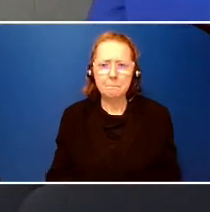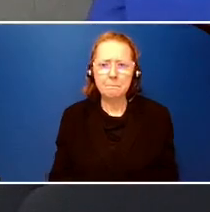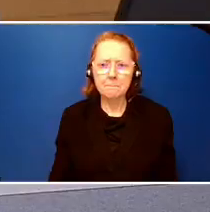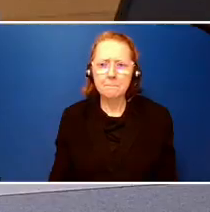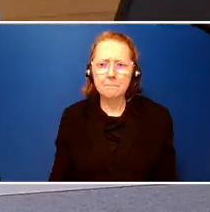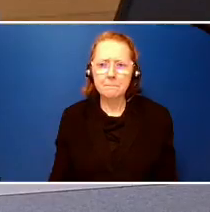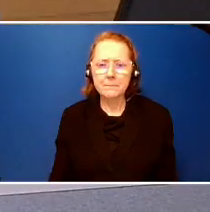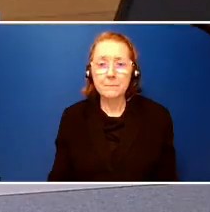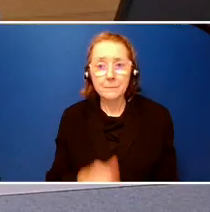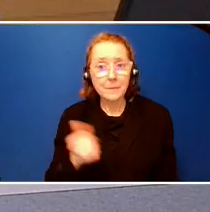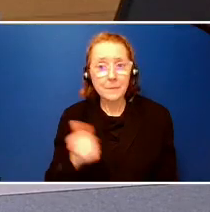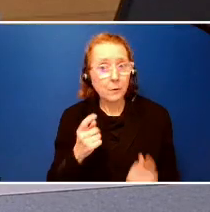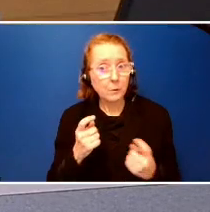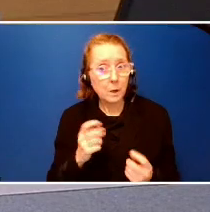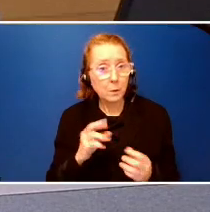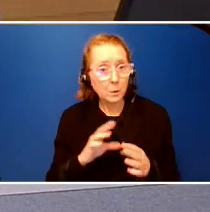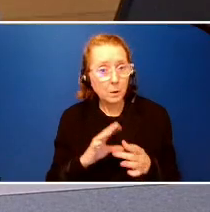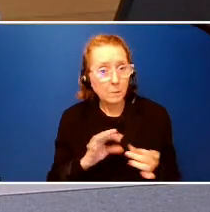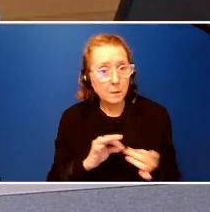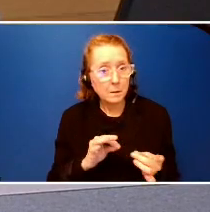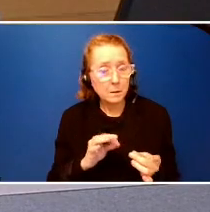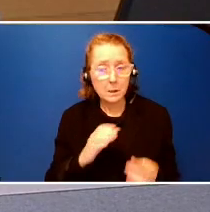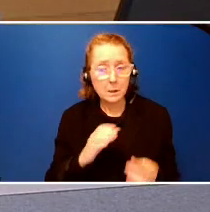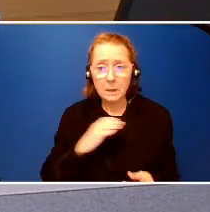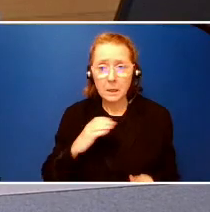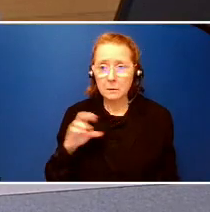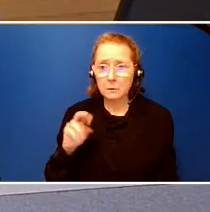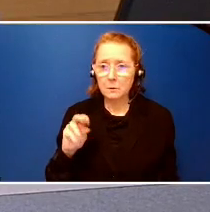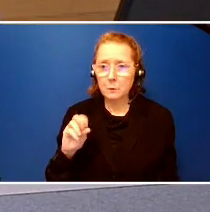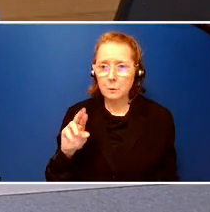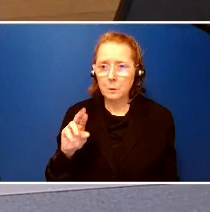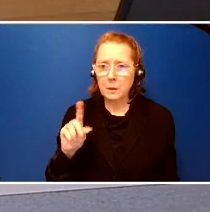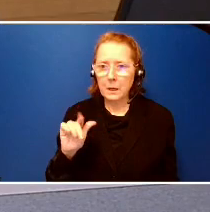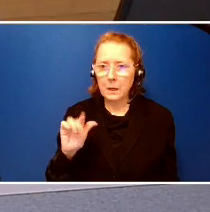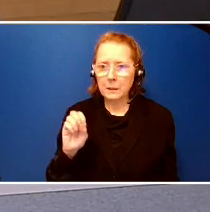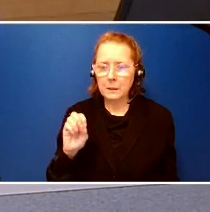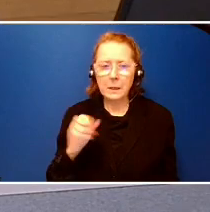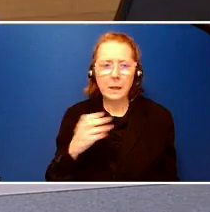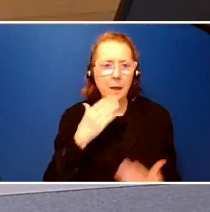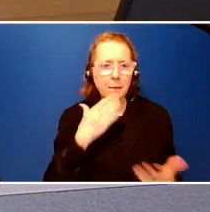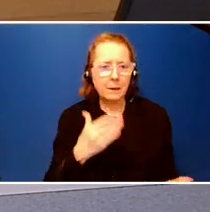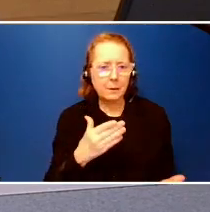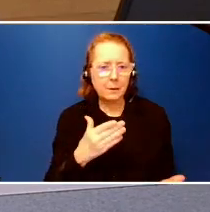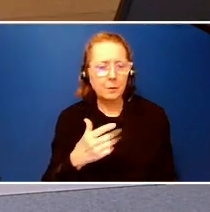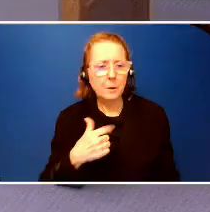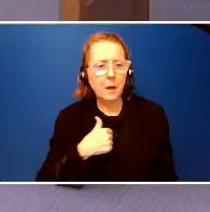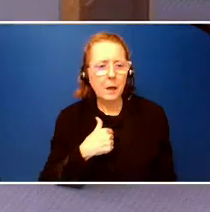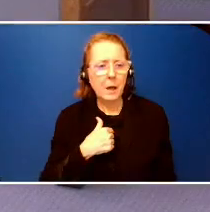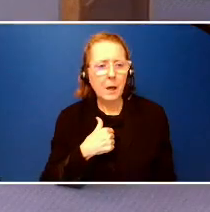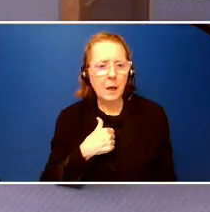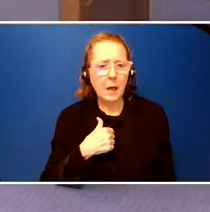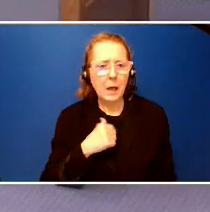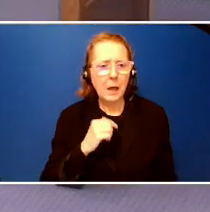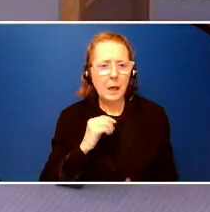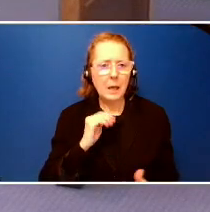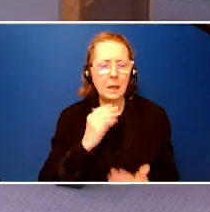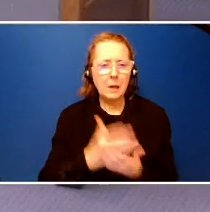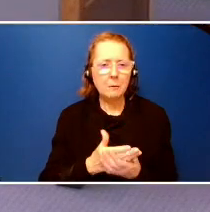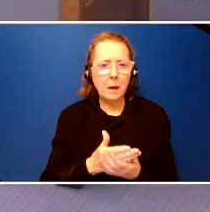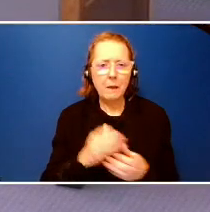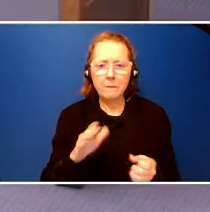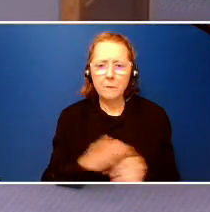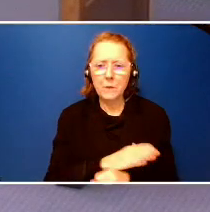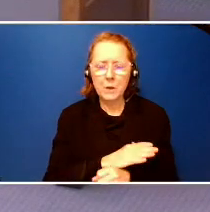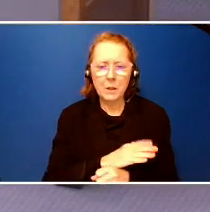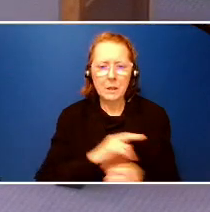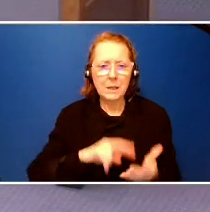Other questions or comments? Councilor Nordyke. Thank you. I arrived fully intending to support this